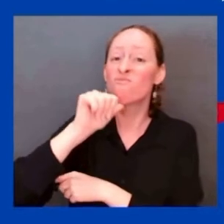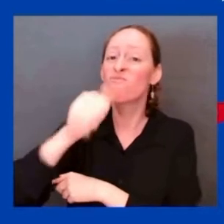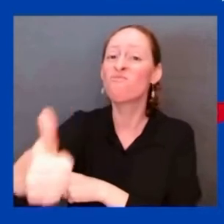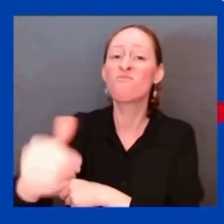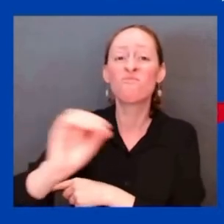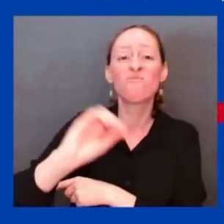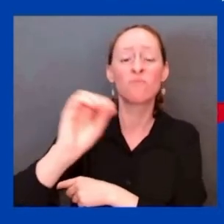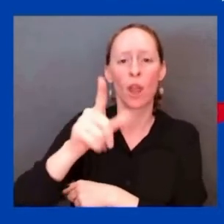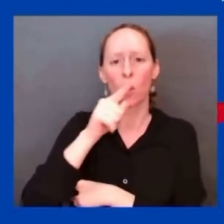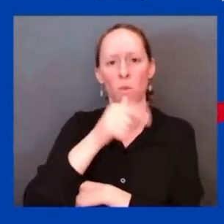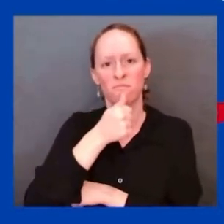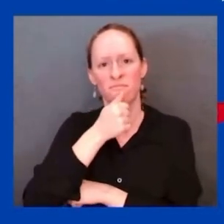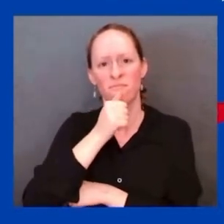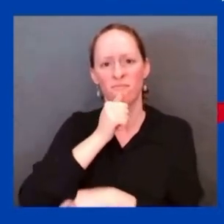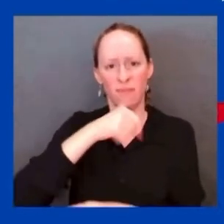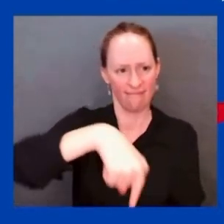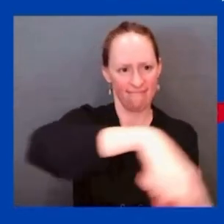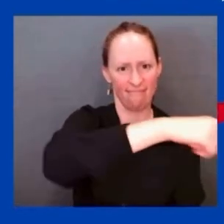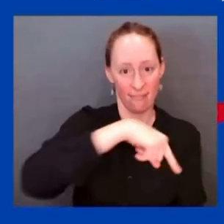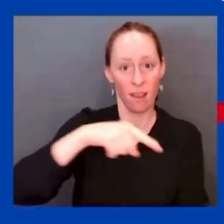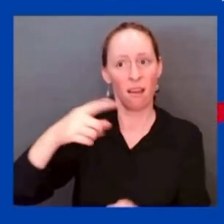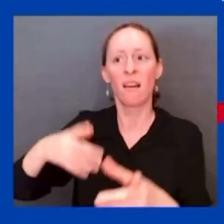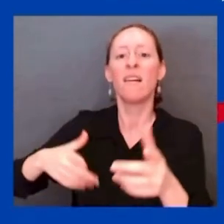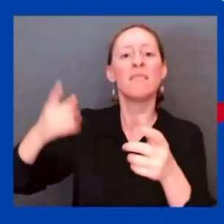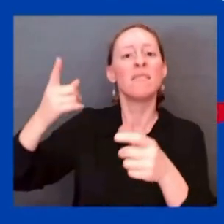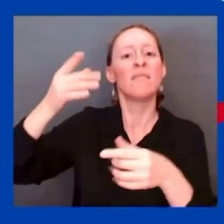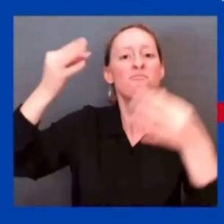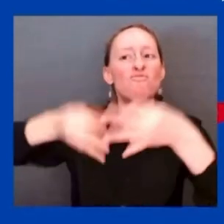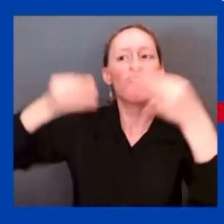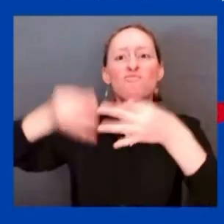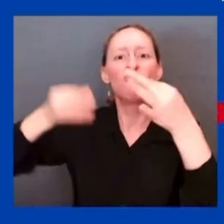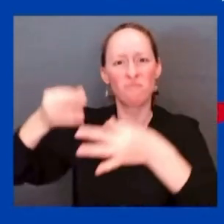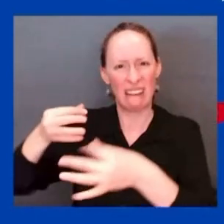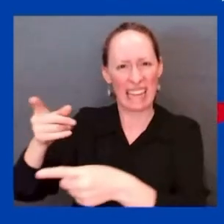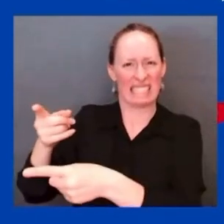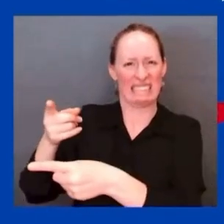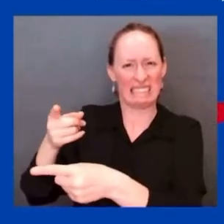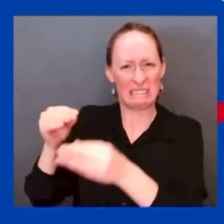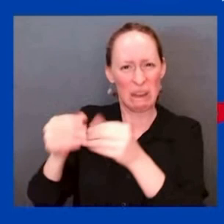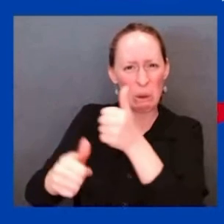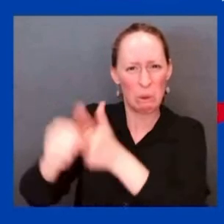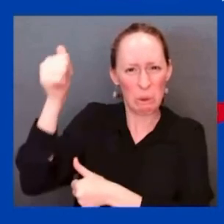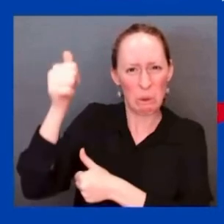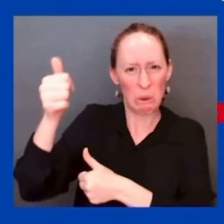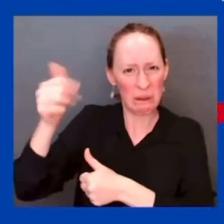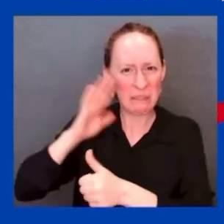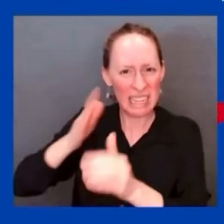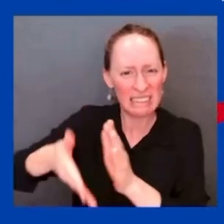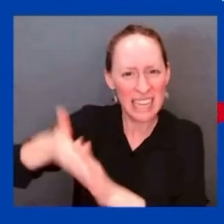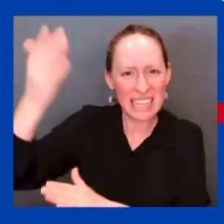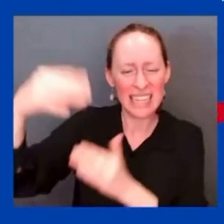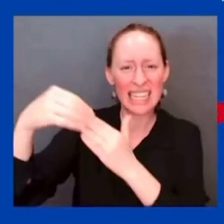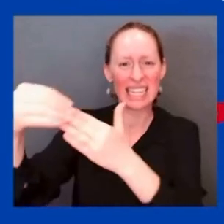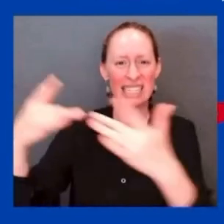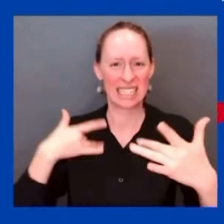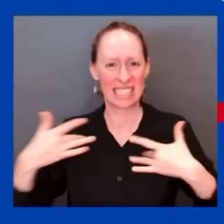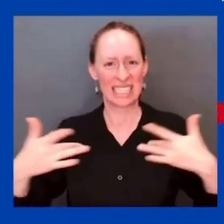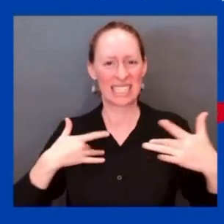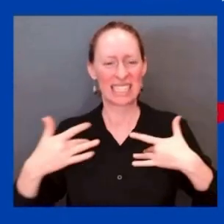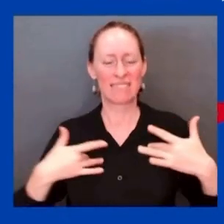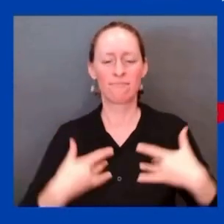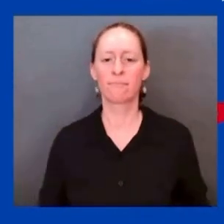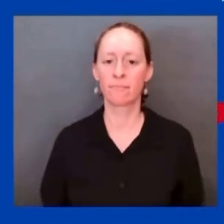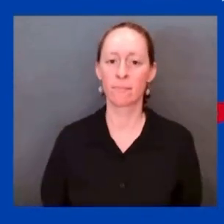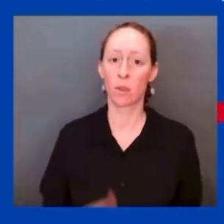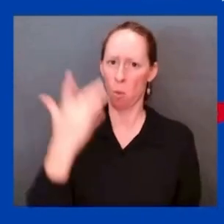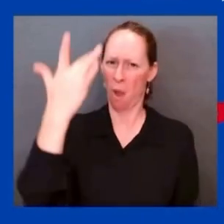here to say we have your back. We're committed to supporting all of you, just like you support the nation's future and our